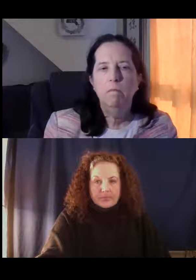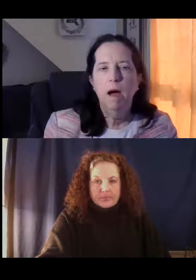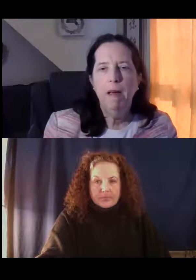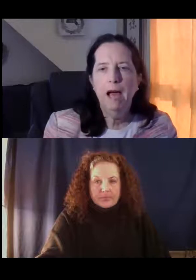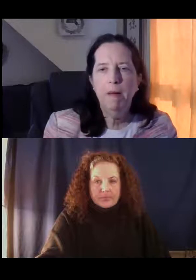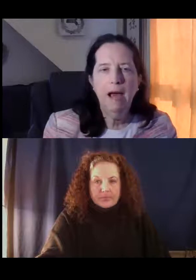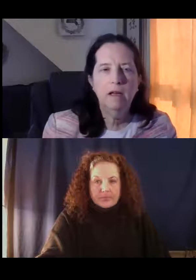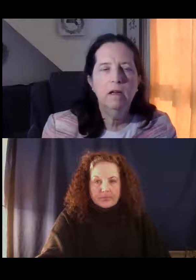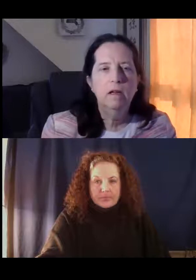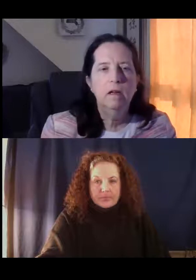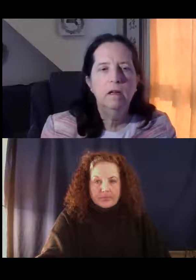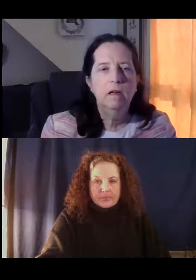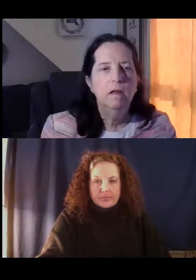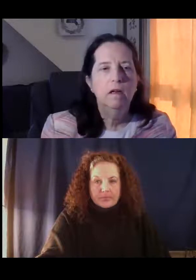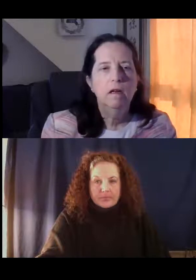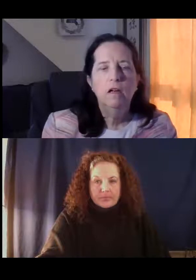a backpack,